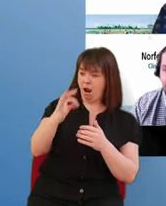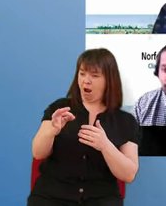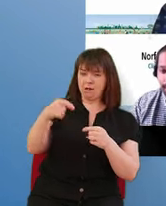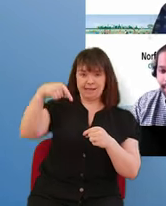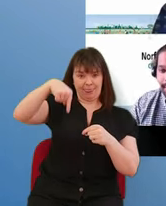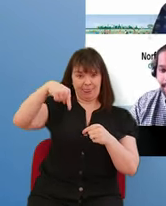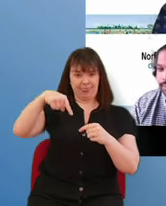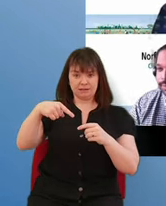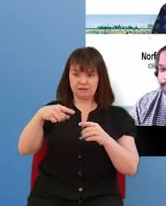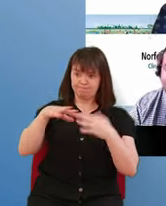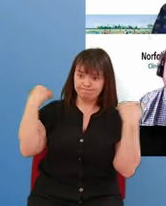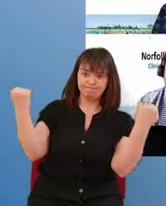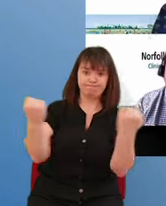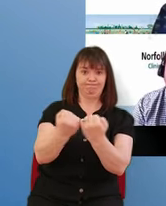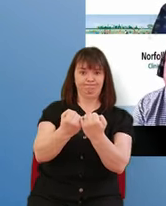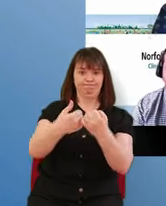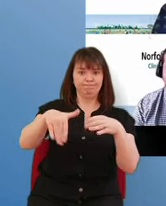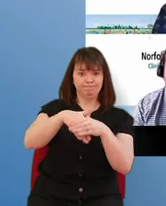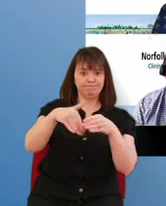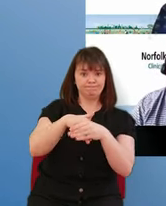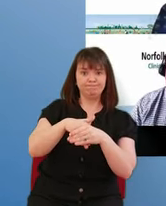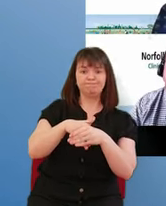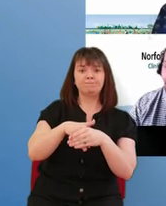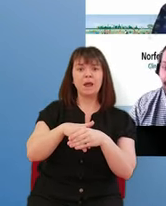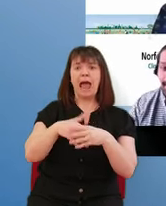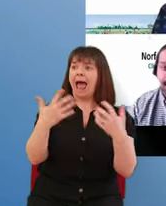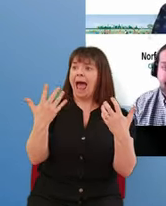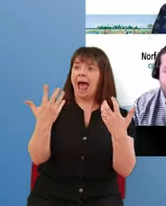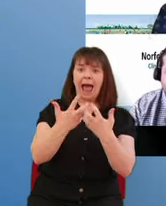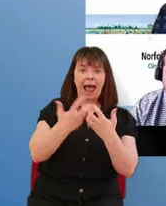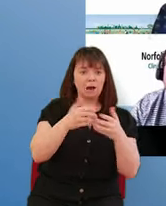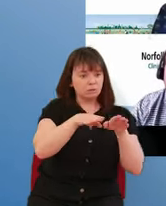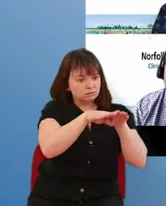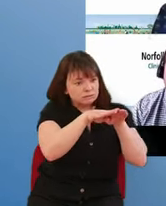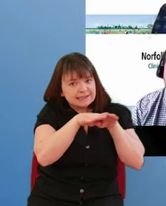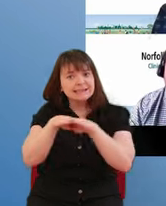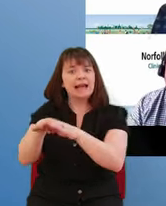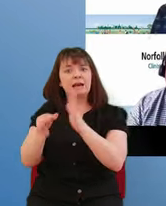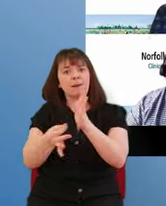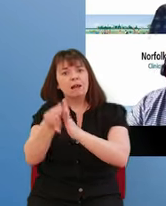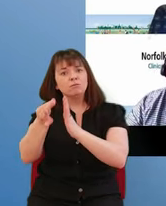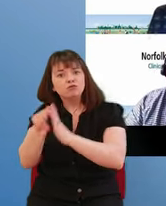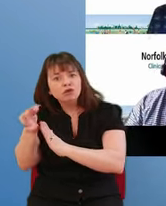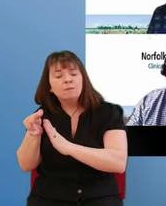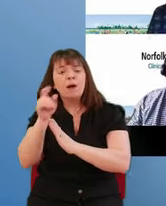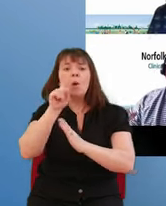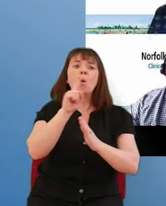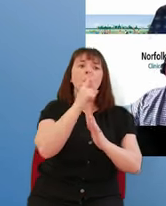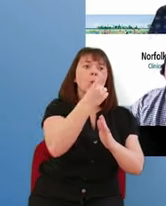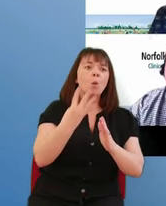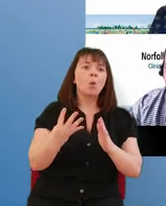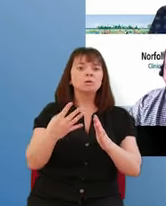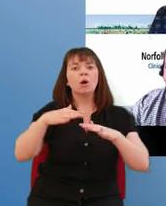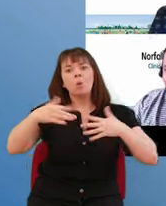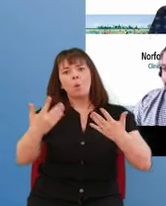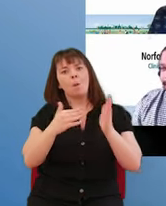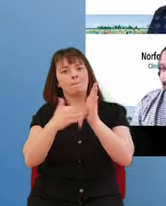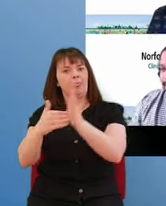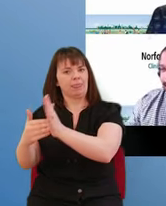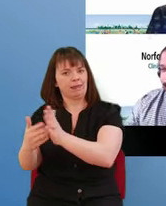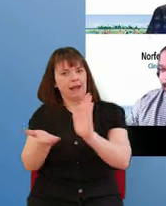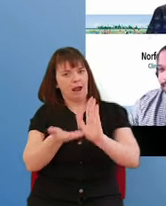I think a quarterly update would marry up with the data that we receive from NHS England anyways, but it would help us to display that we are